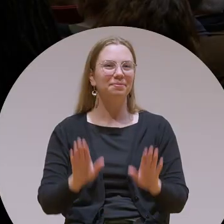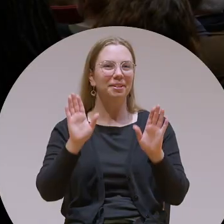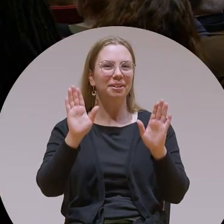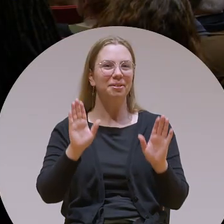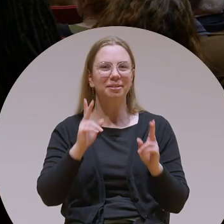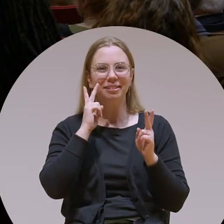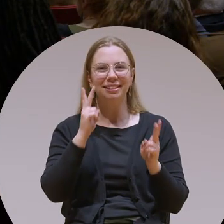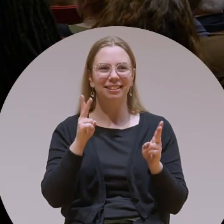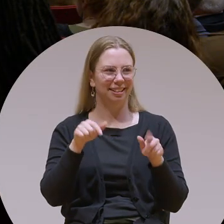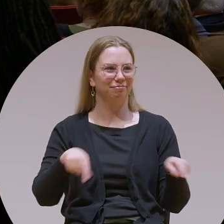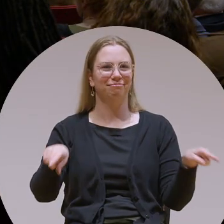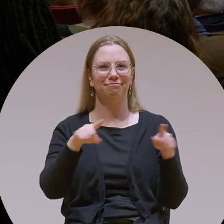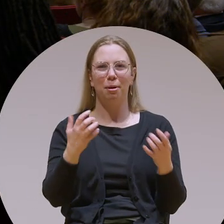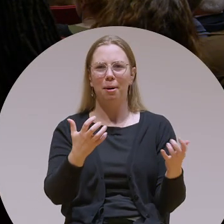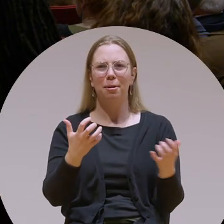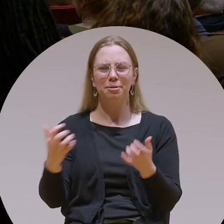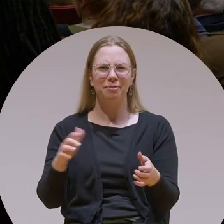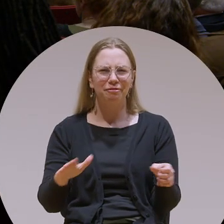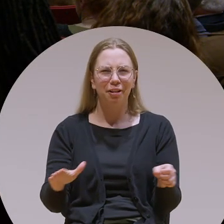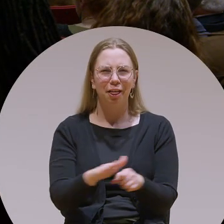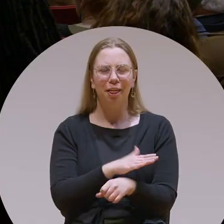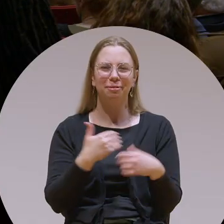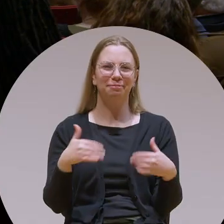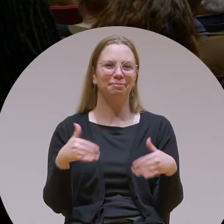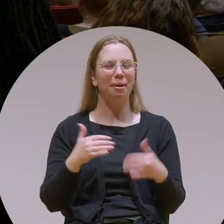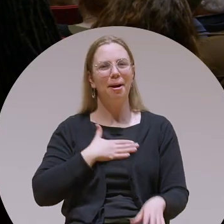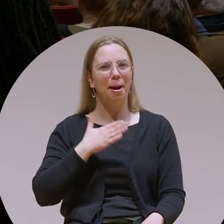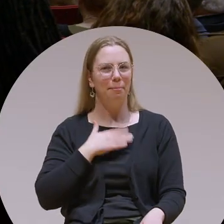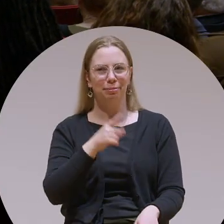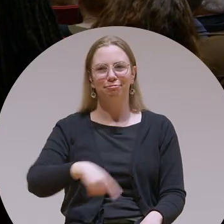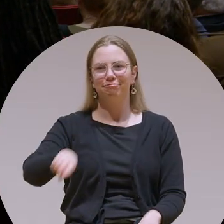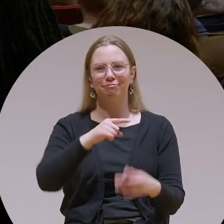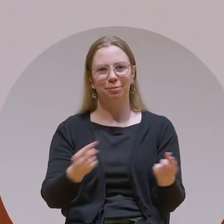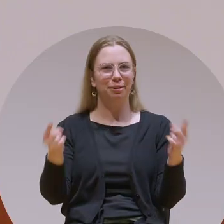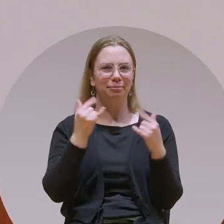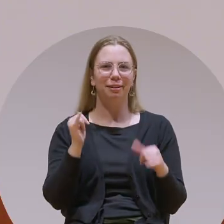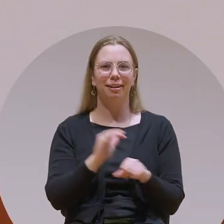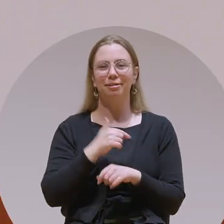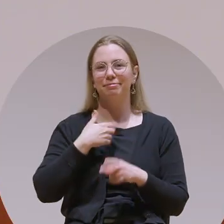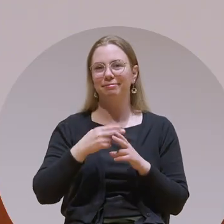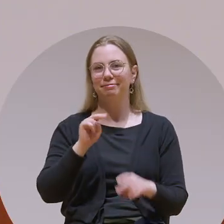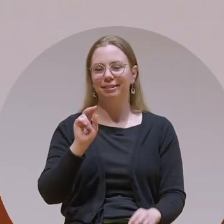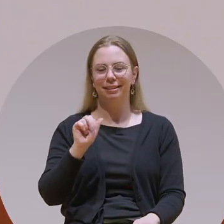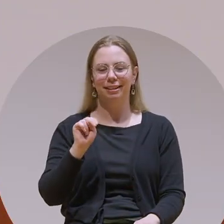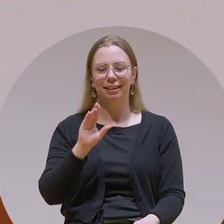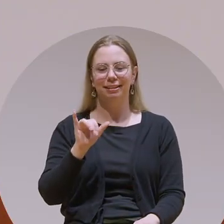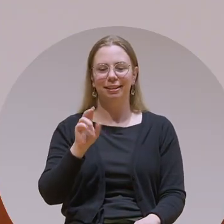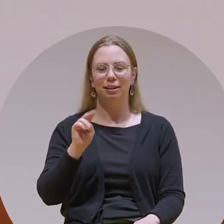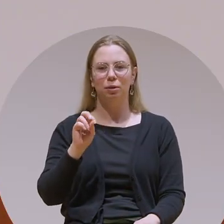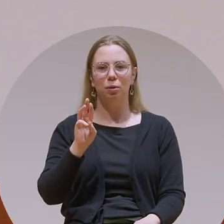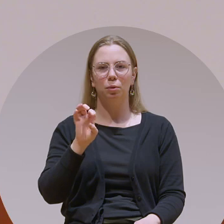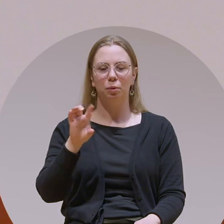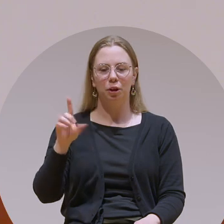It's great to see this wonderfully full auditorium. We're so delighted that you were able to come out tonight. And I'm Nancy Norwood. I'm the Curator of European Art